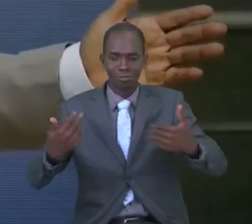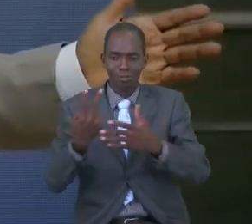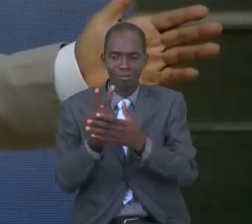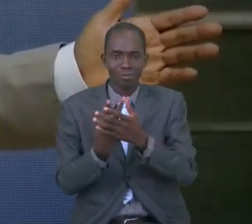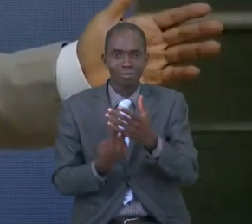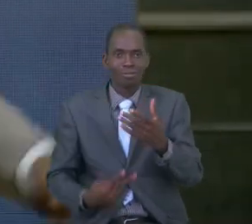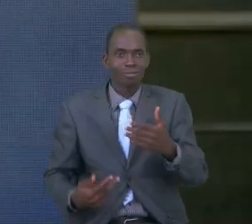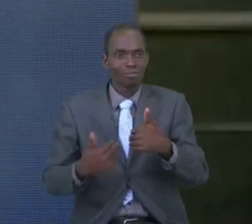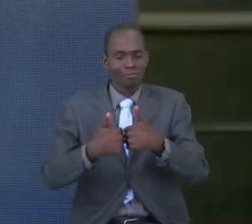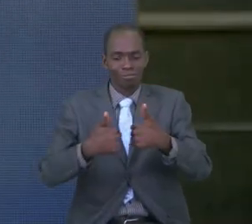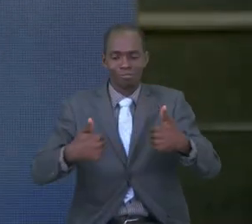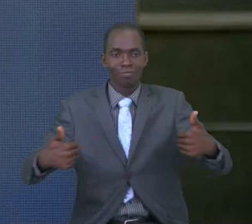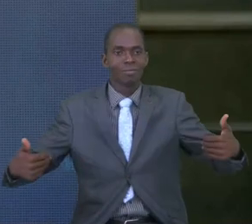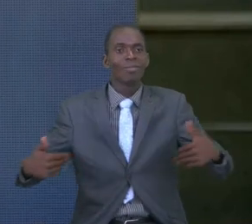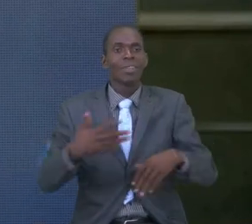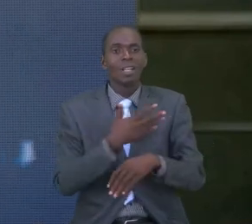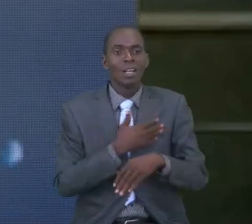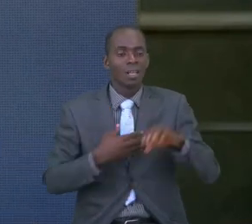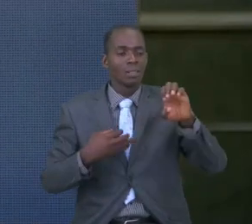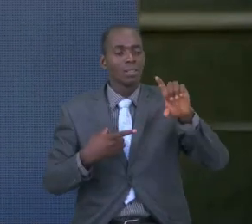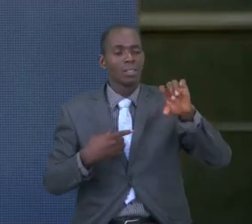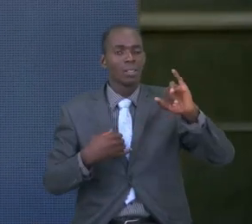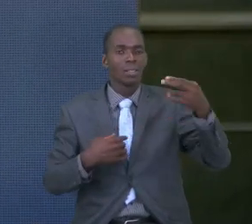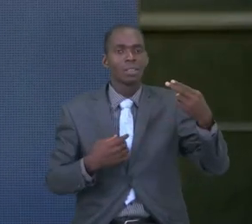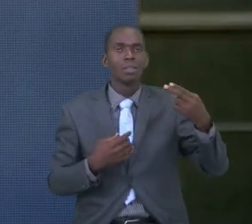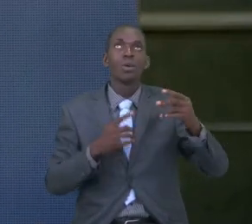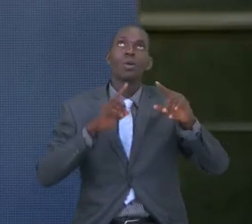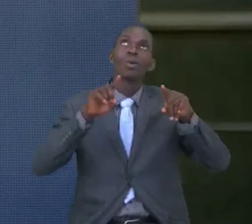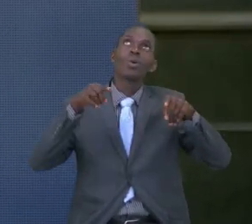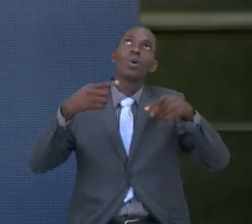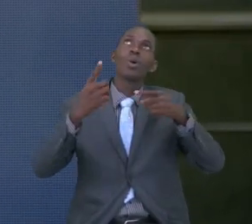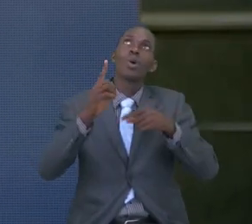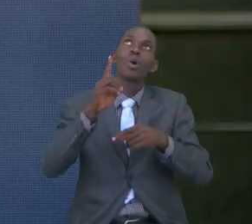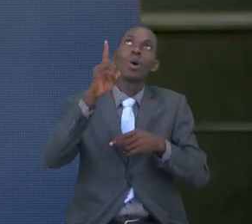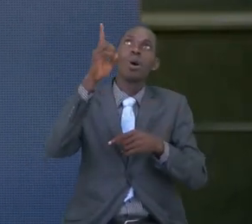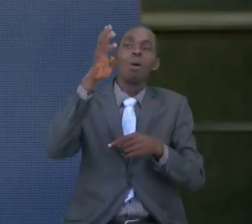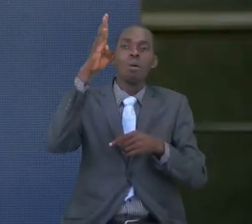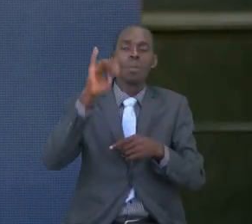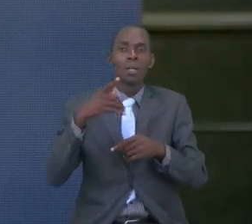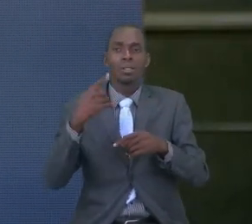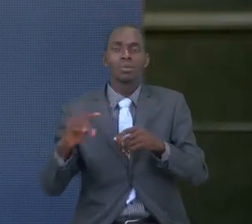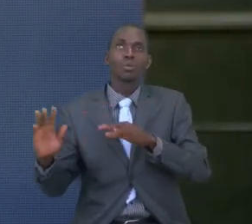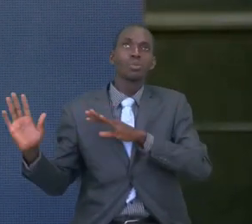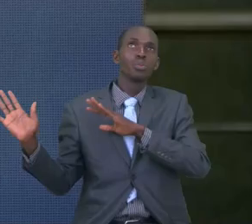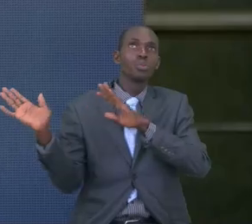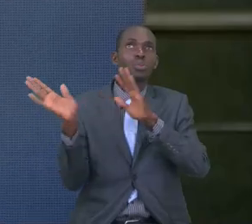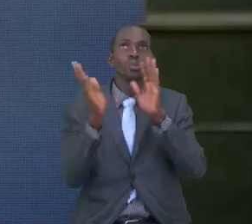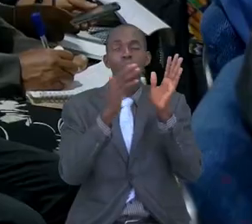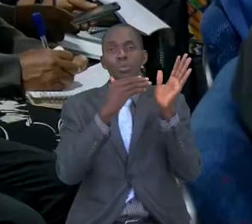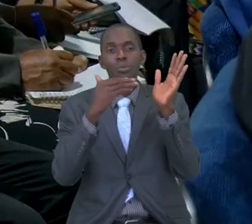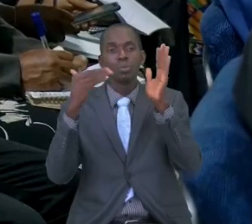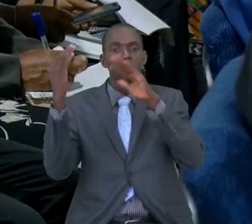both asunder. And Elijah went up by a whirlwind into